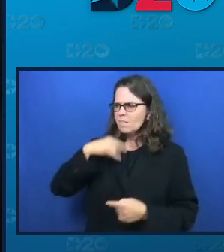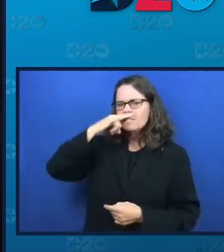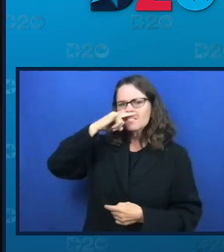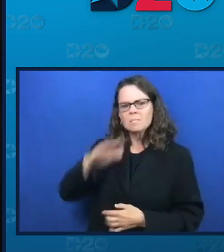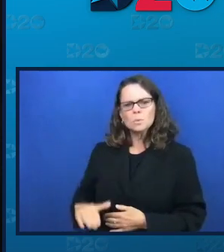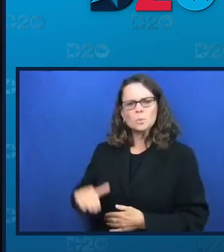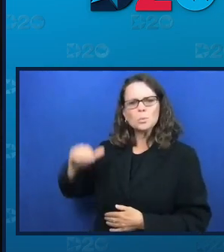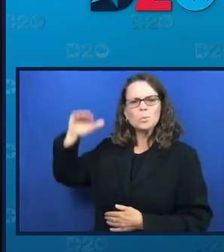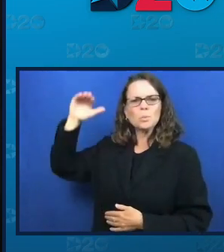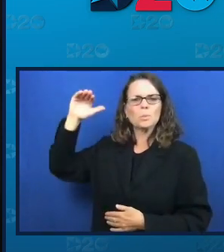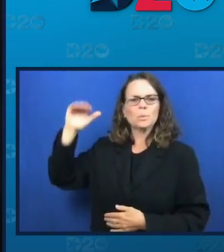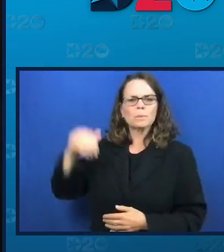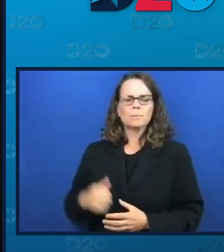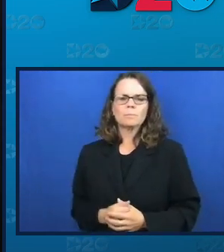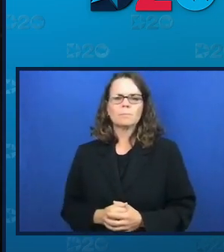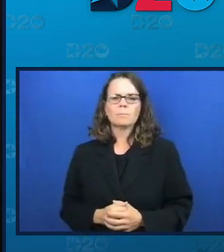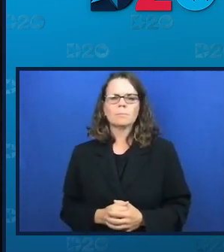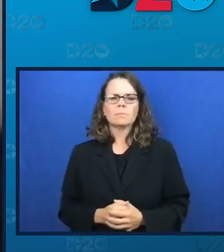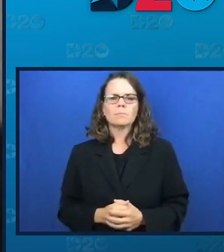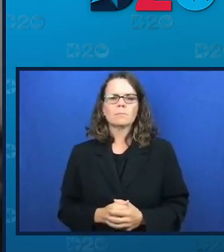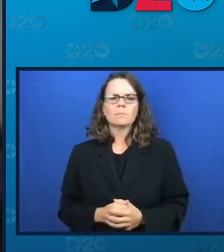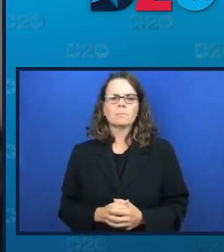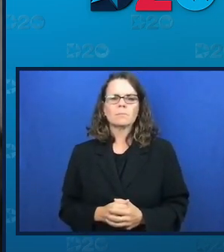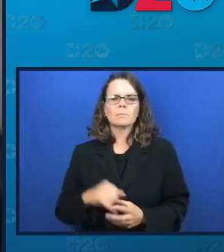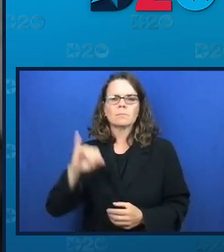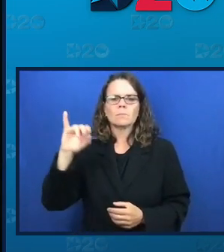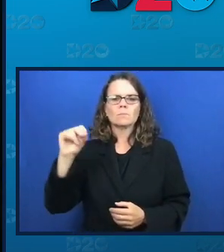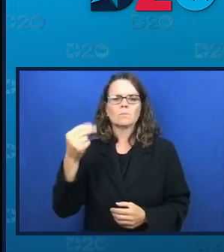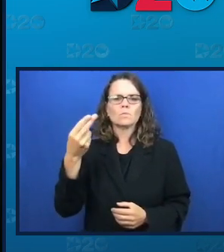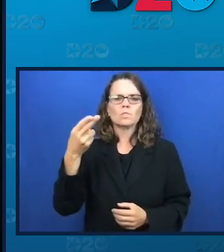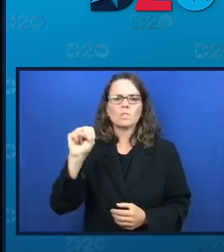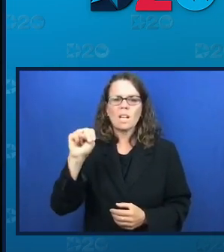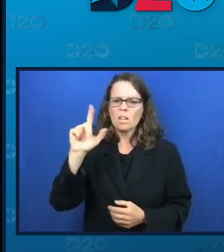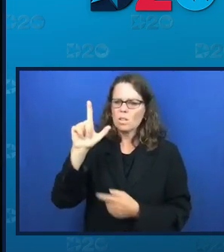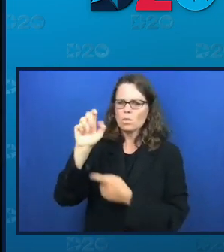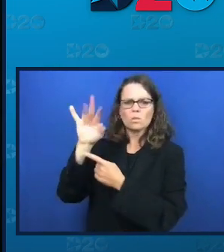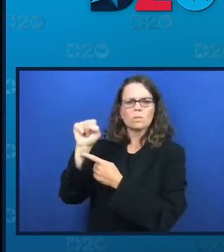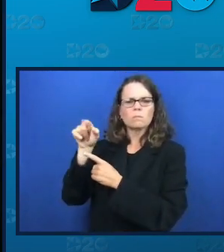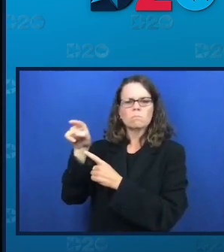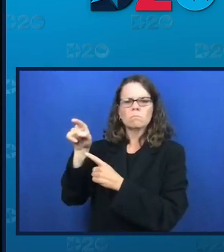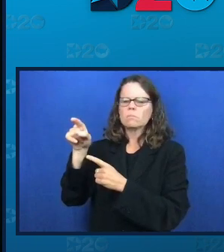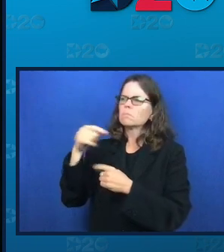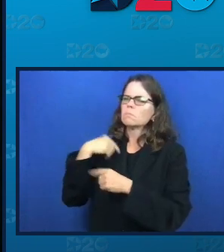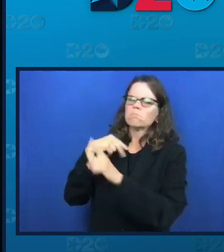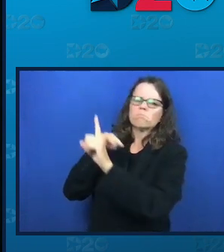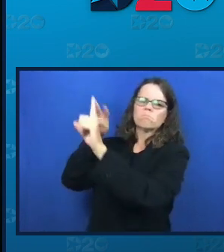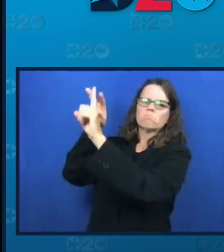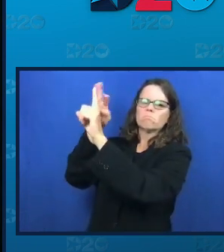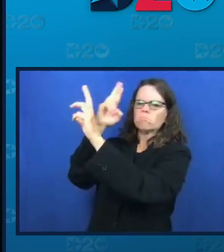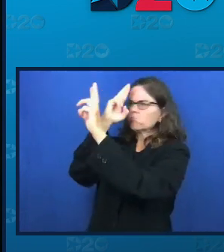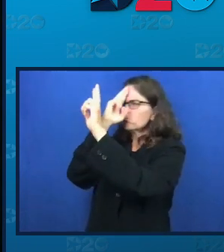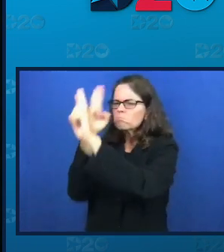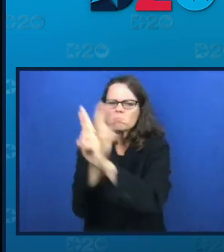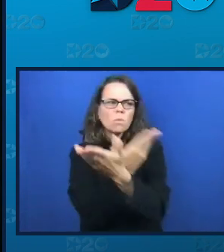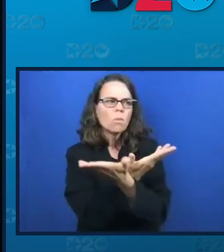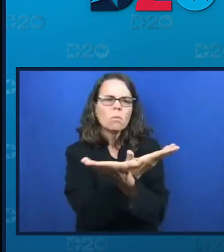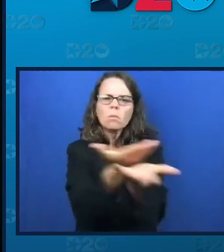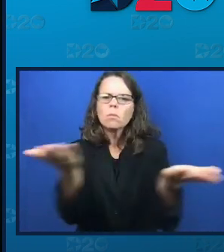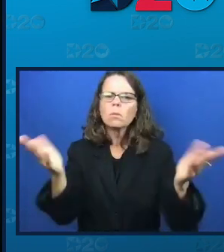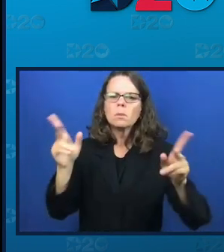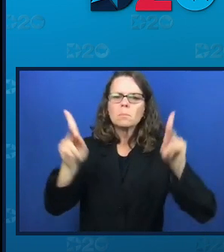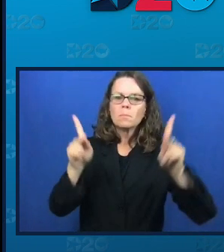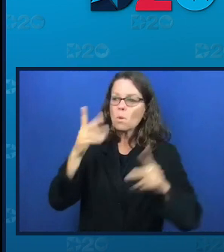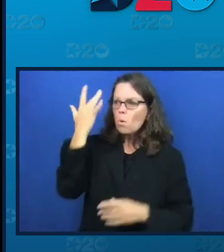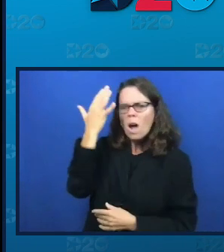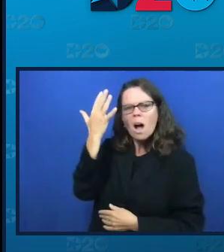John Lewis had the respect of everybody because he was the one who demonstrated the most